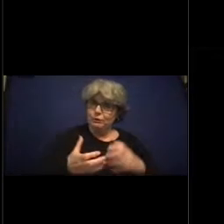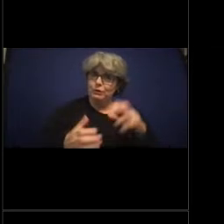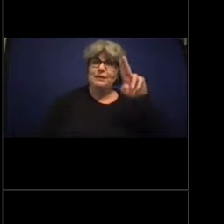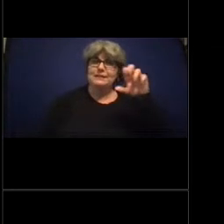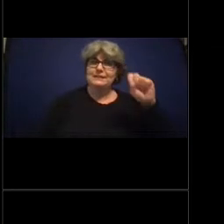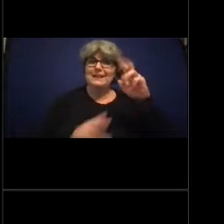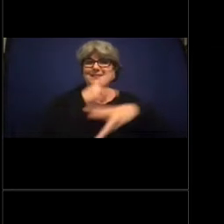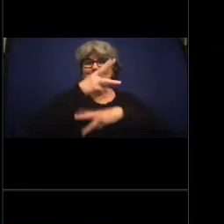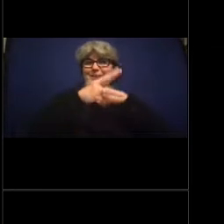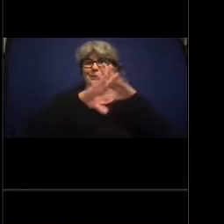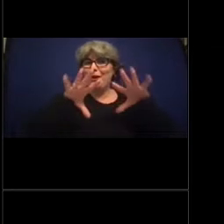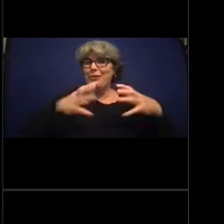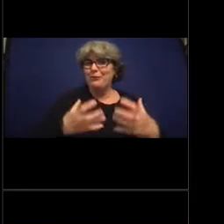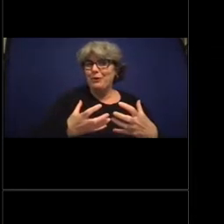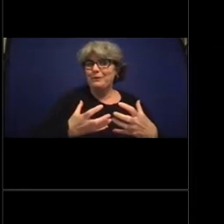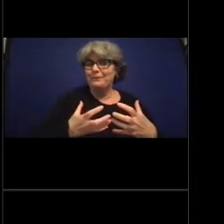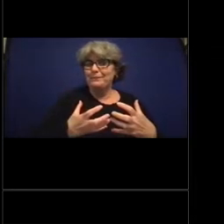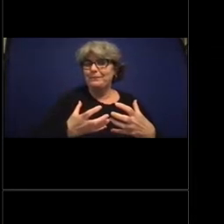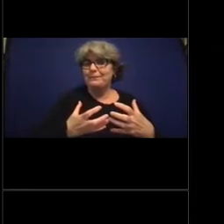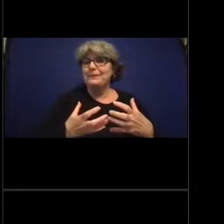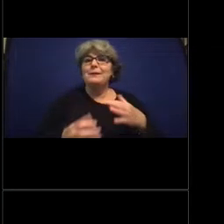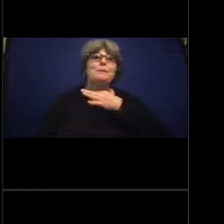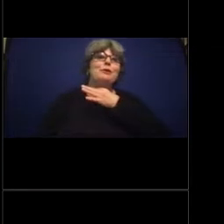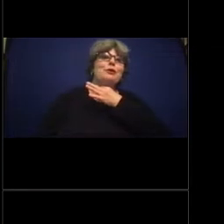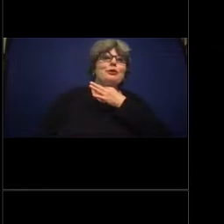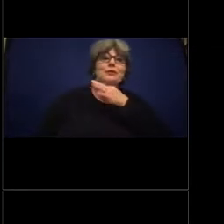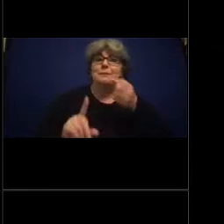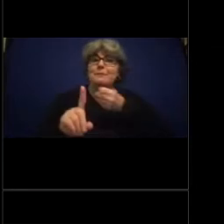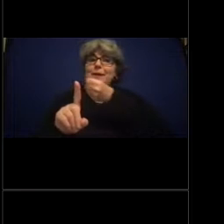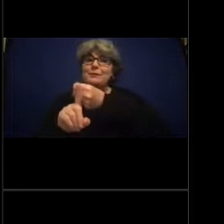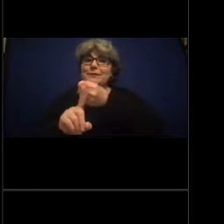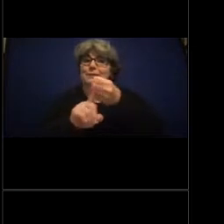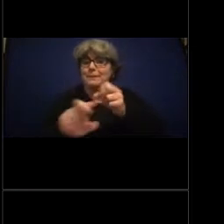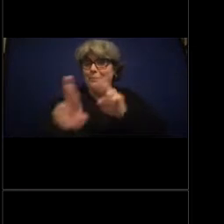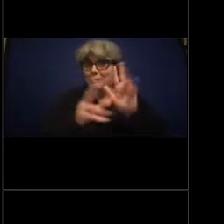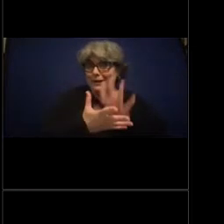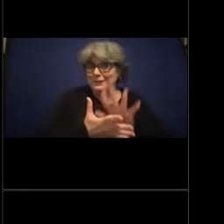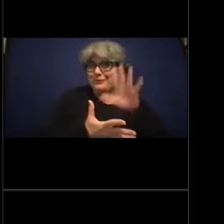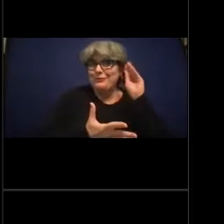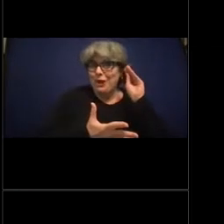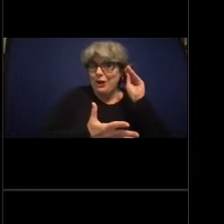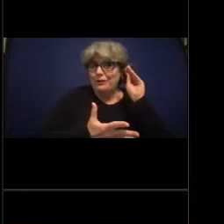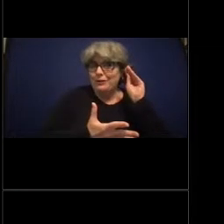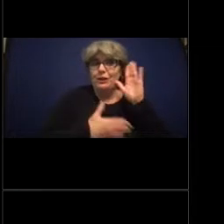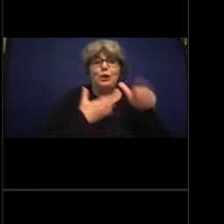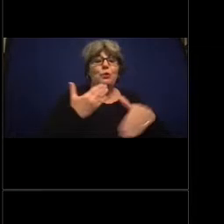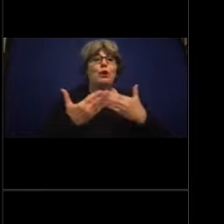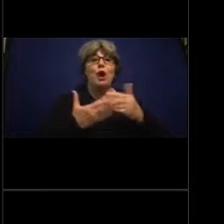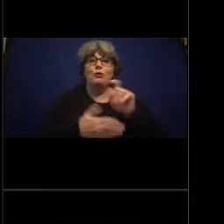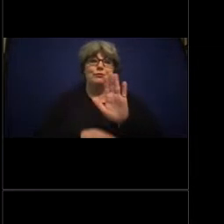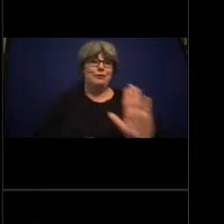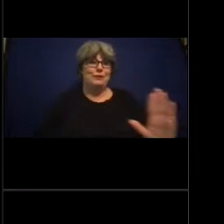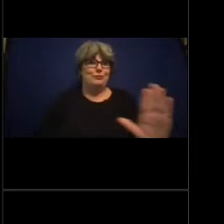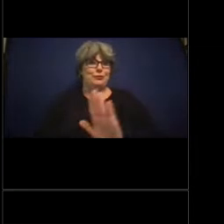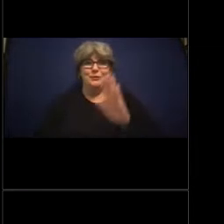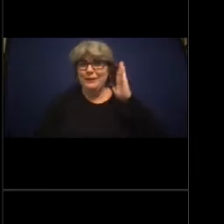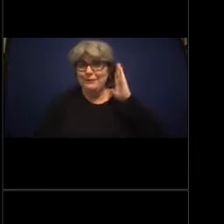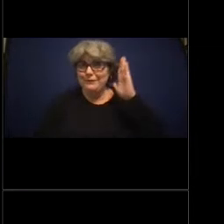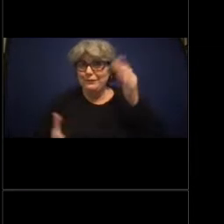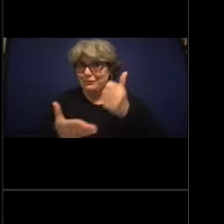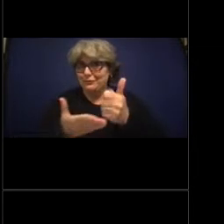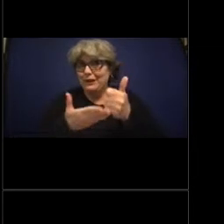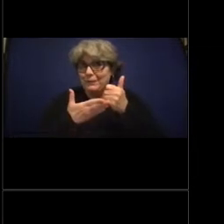world. So be present and curious about those impacts and be ready to learn. We're all going to need you guys in the future to help us make